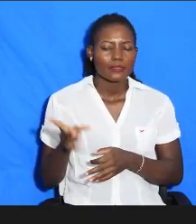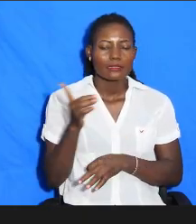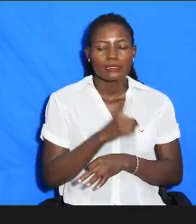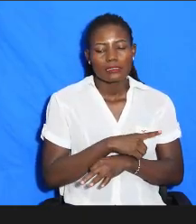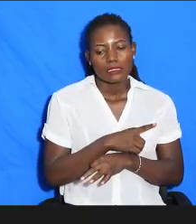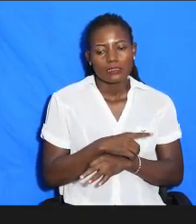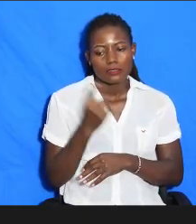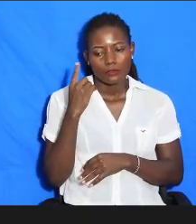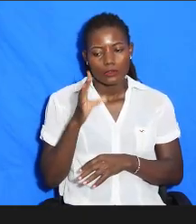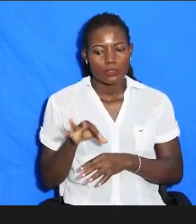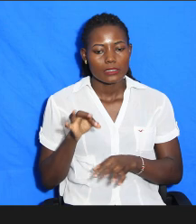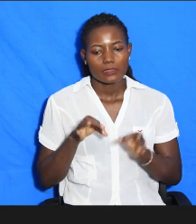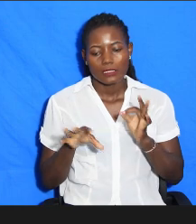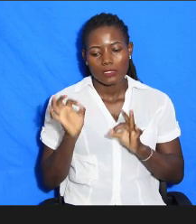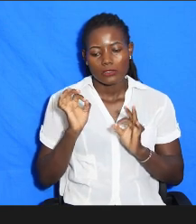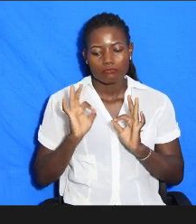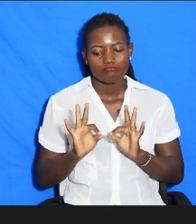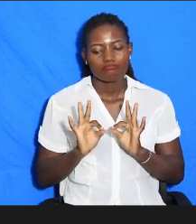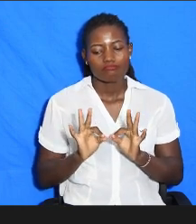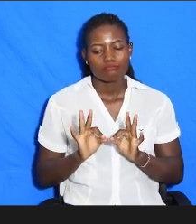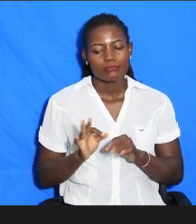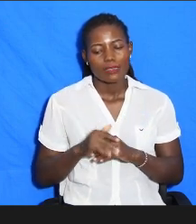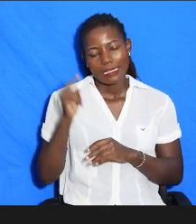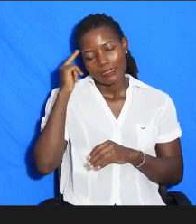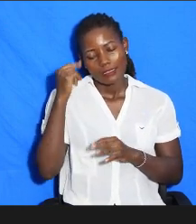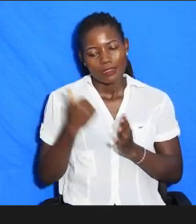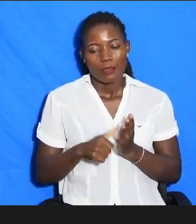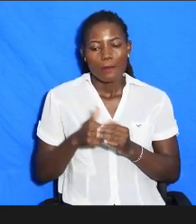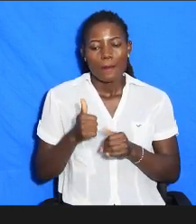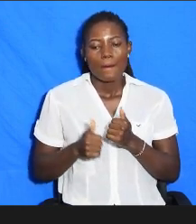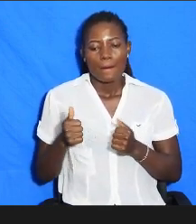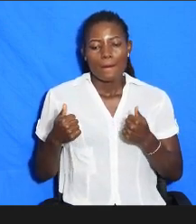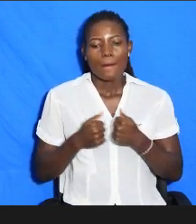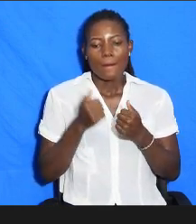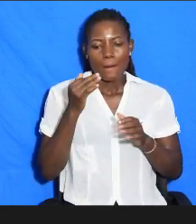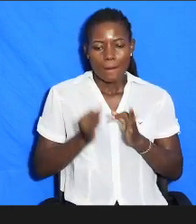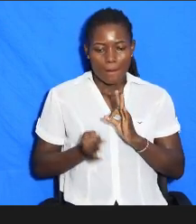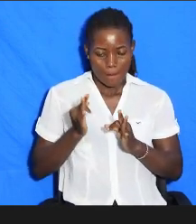trials is perfect. But I think the mistake that normally happens is